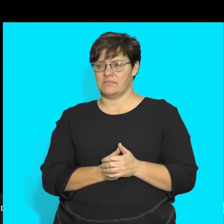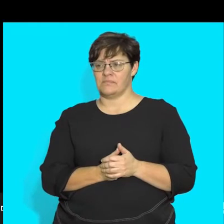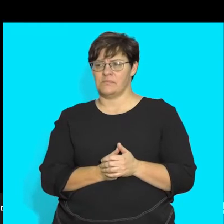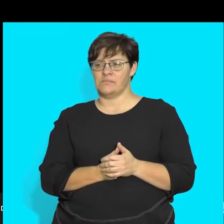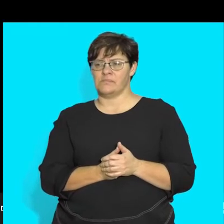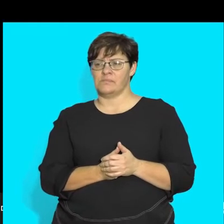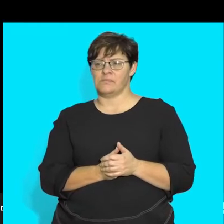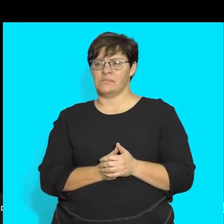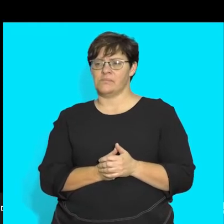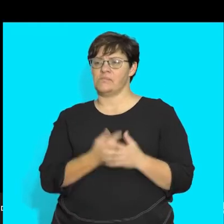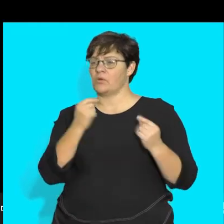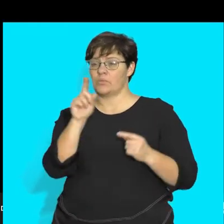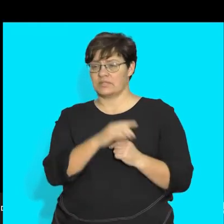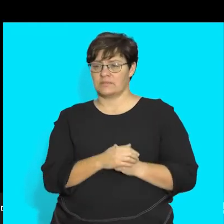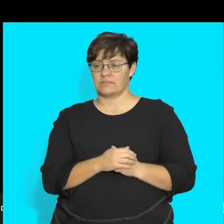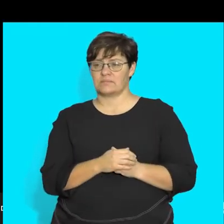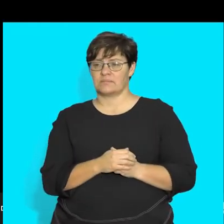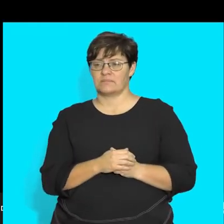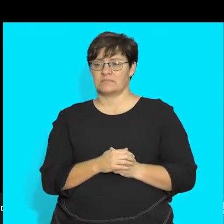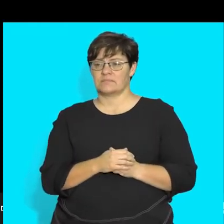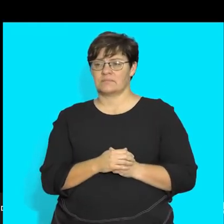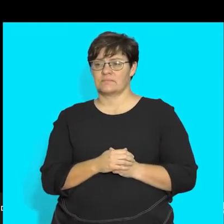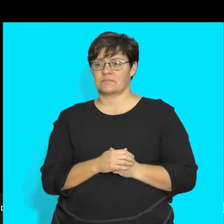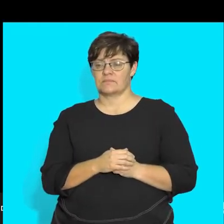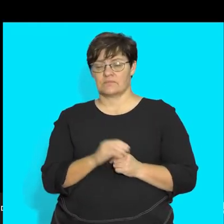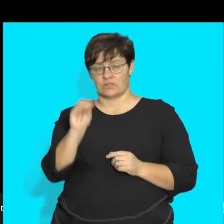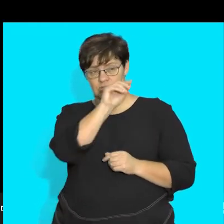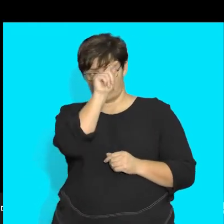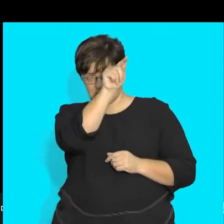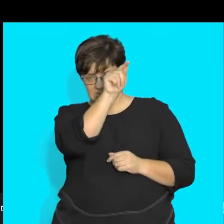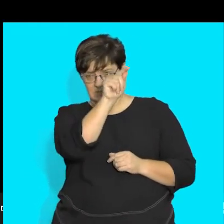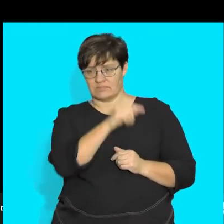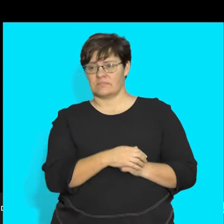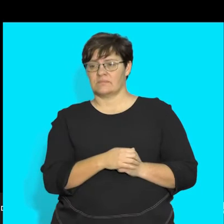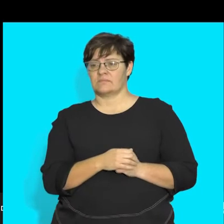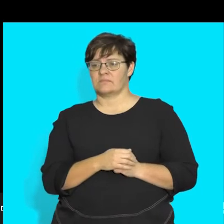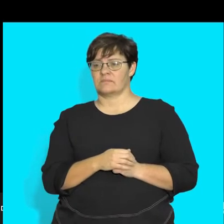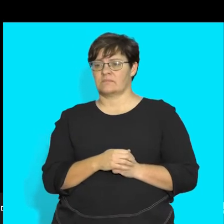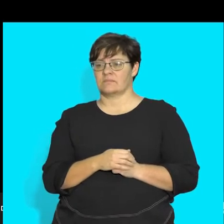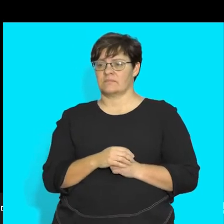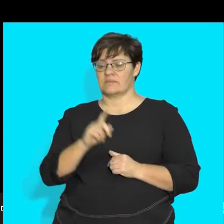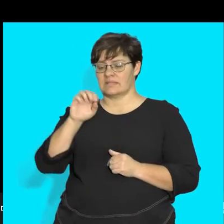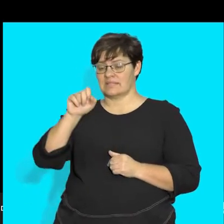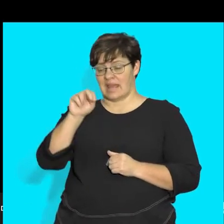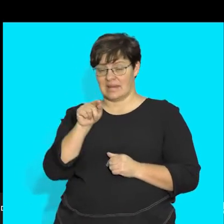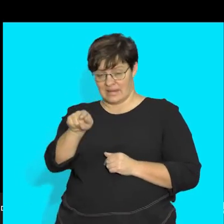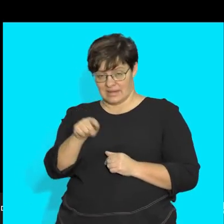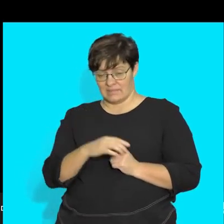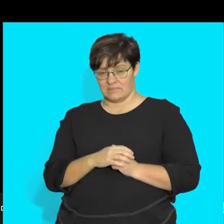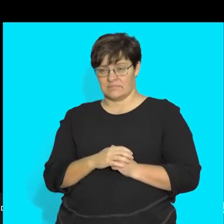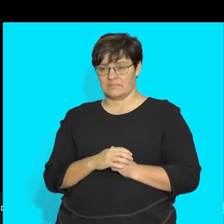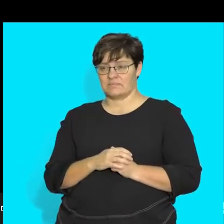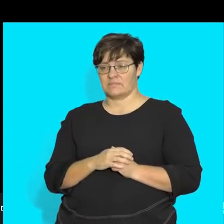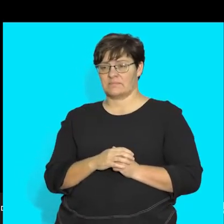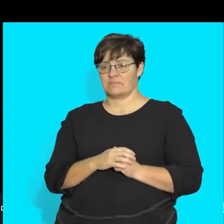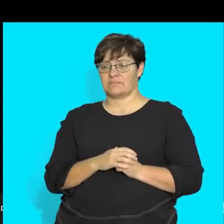calculator. What am I going to do? I'm going to go shift at the top here. I'm going to press tan. I'm going to